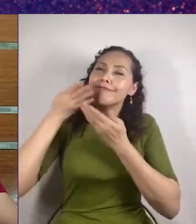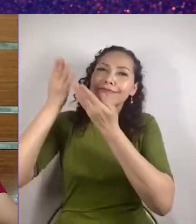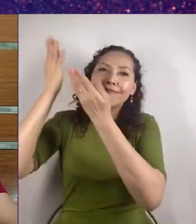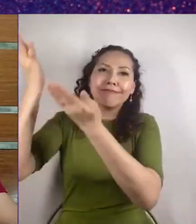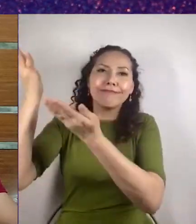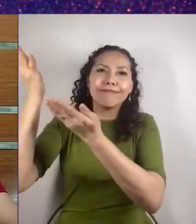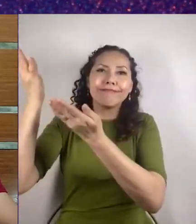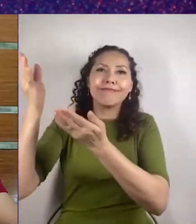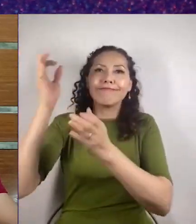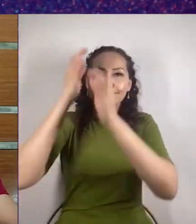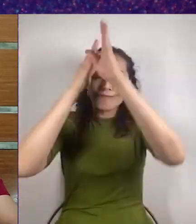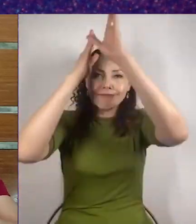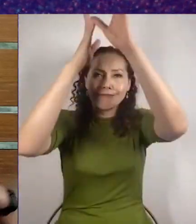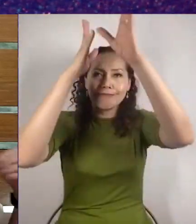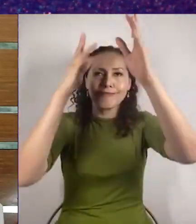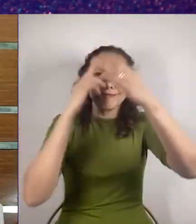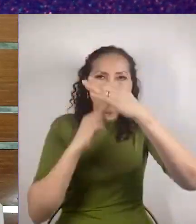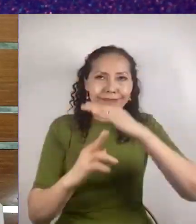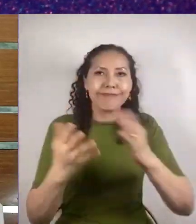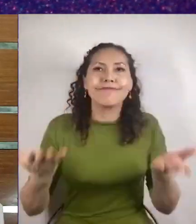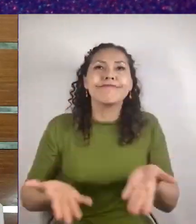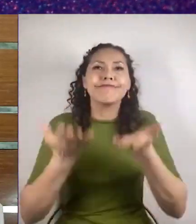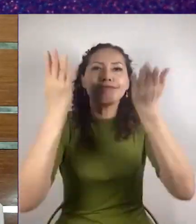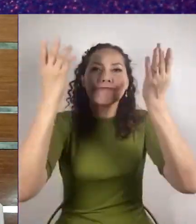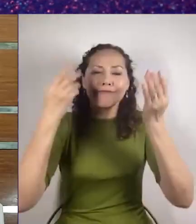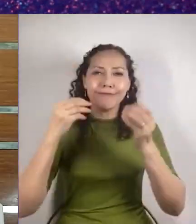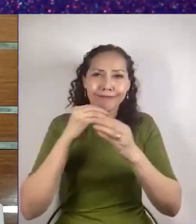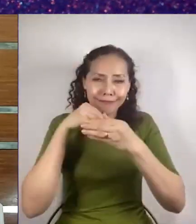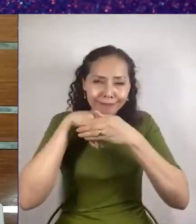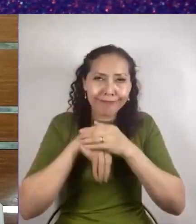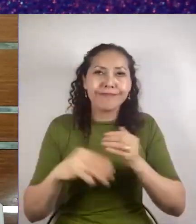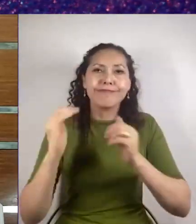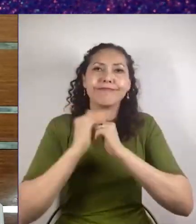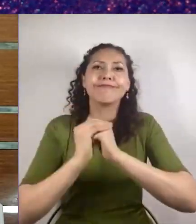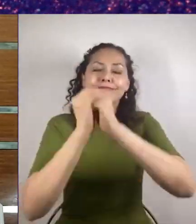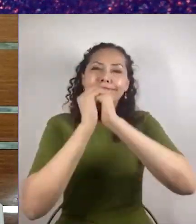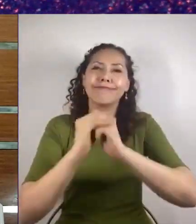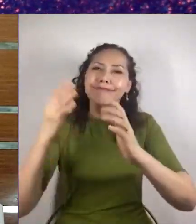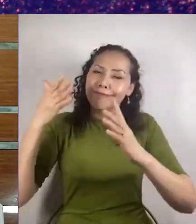praises. This we ask in Jesus' name. Amen.